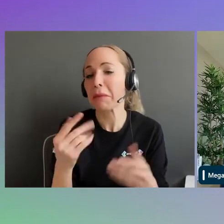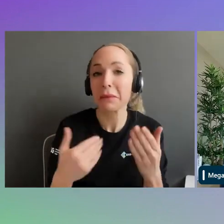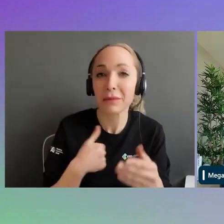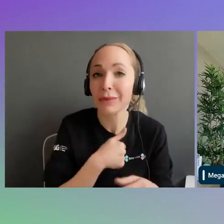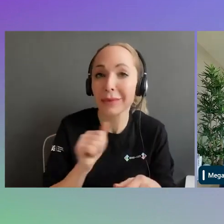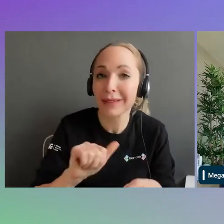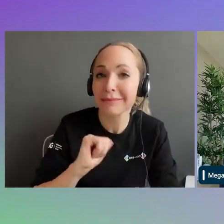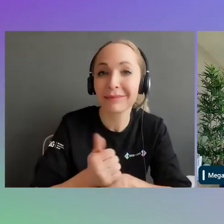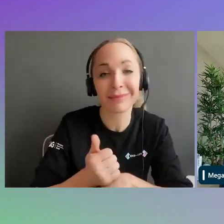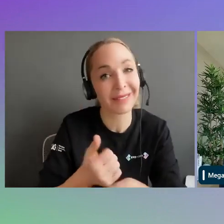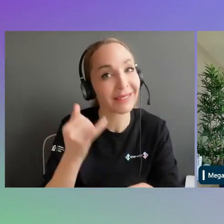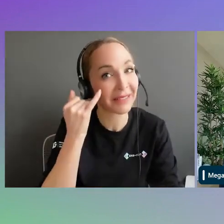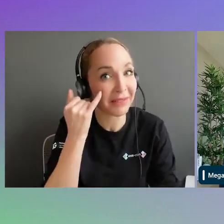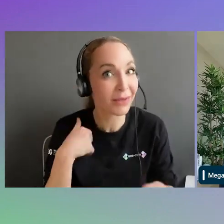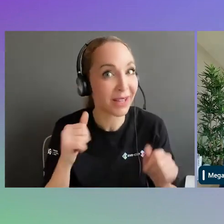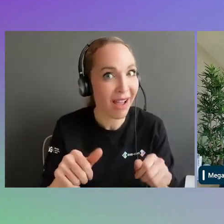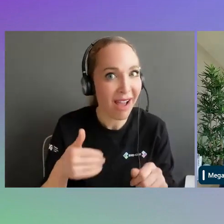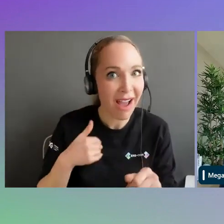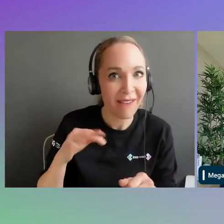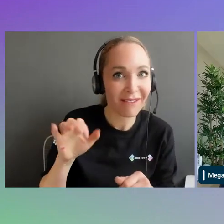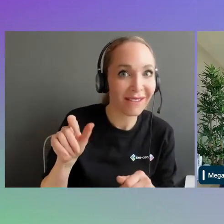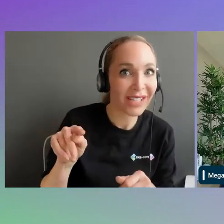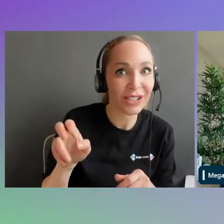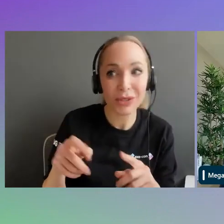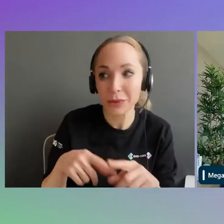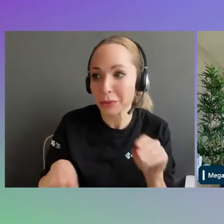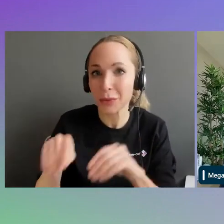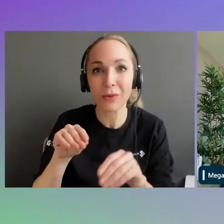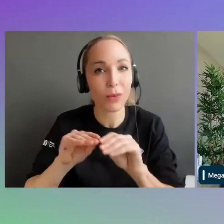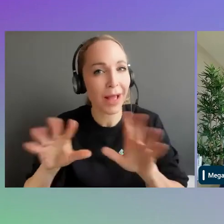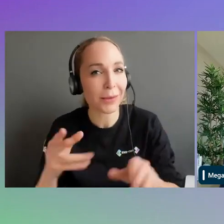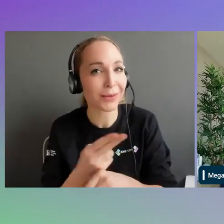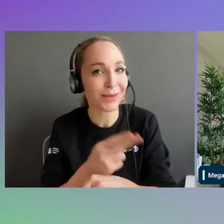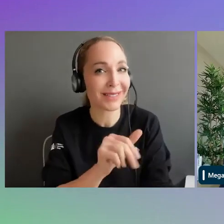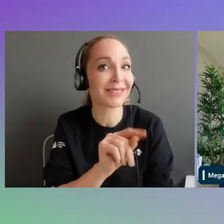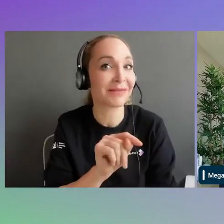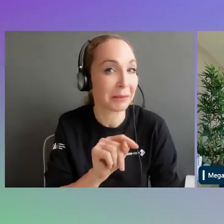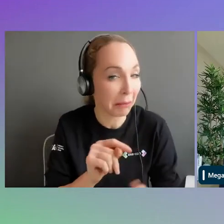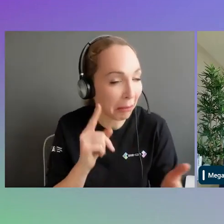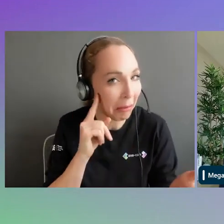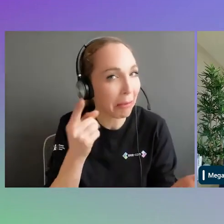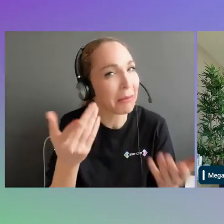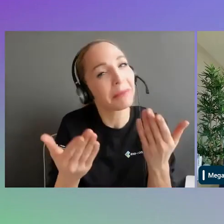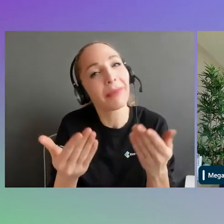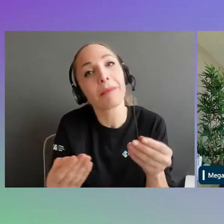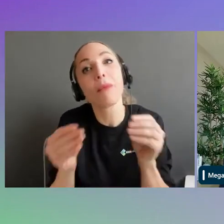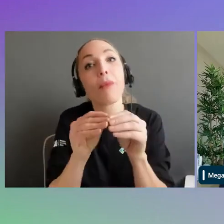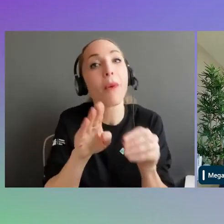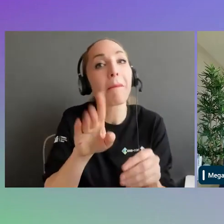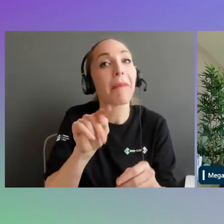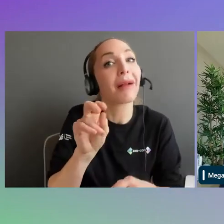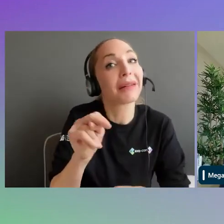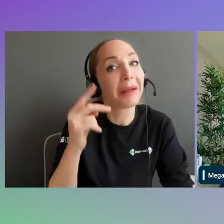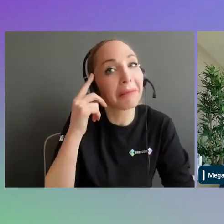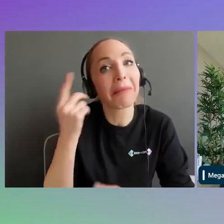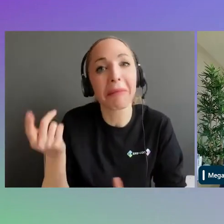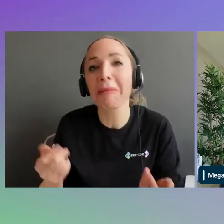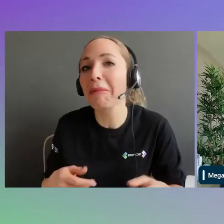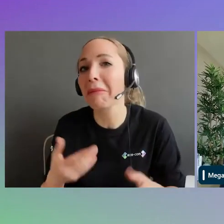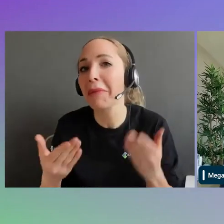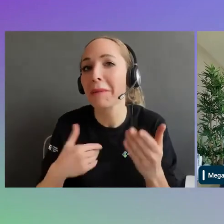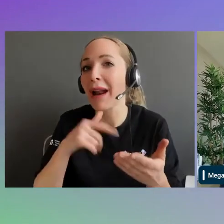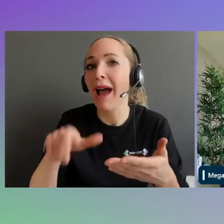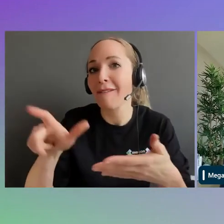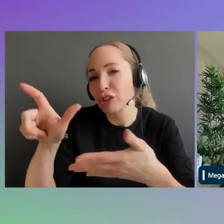that we can have the feature to move it around without using an assistive technology, maybe some additional buttons or something that don't require the dragging